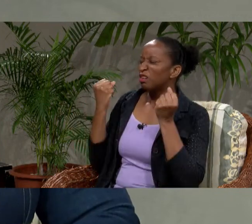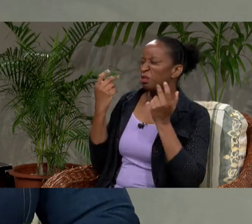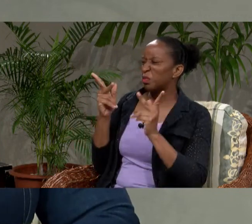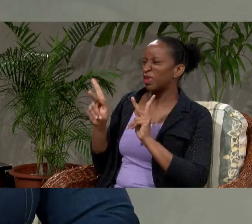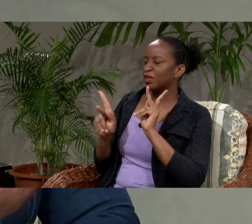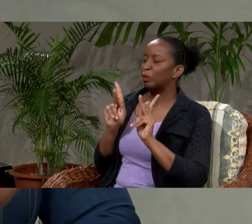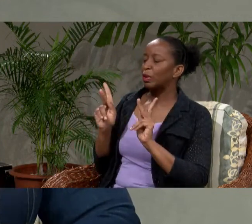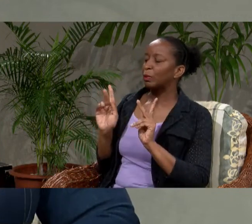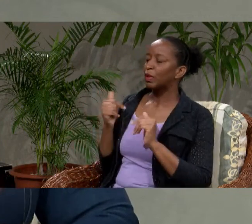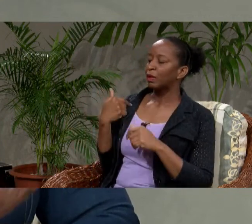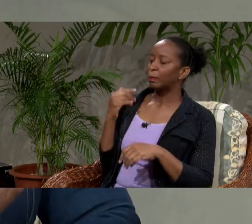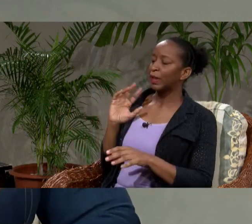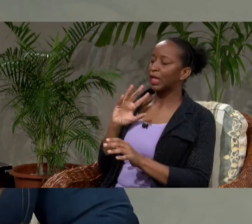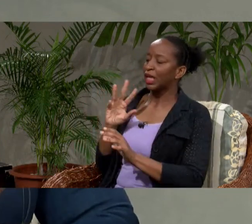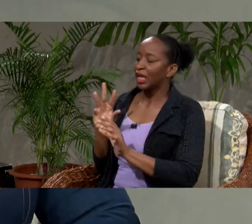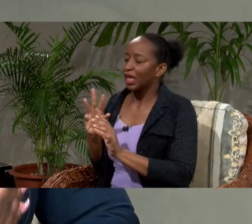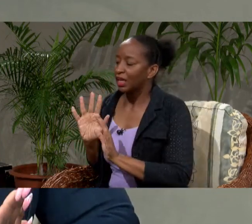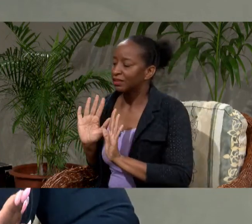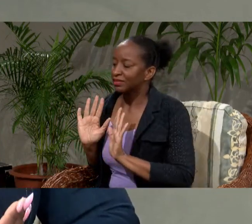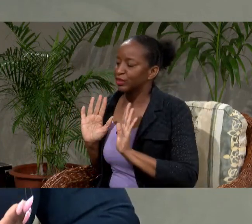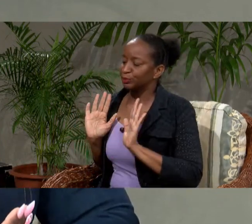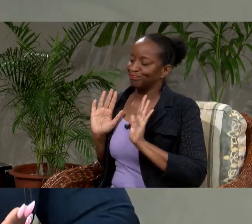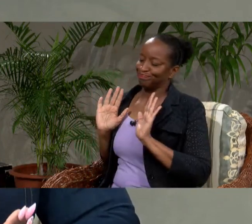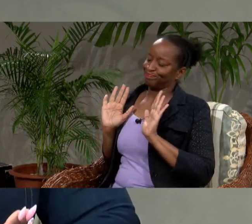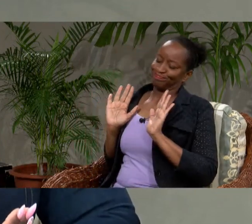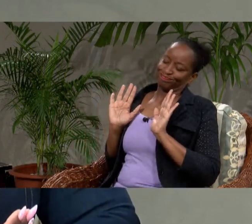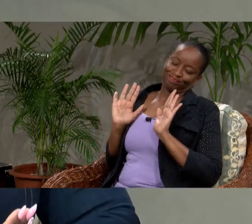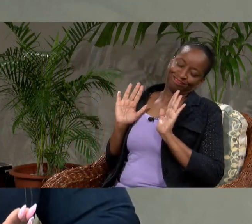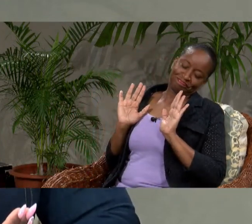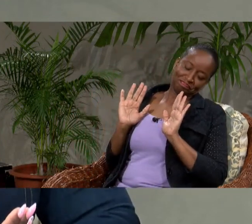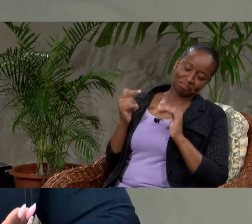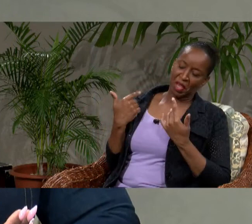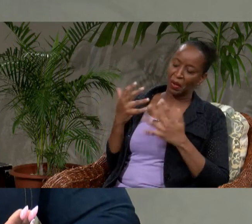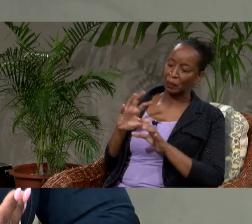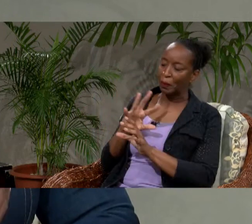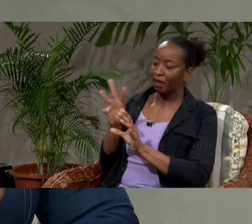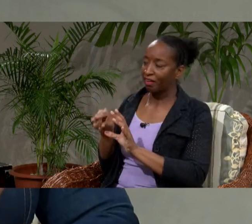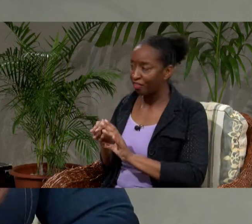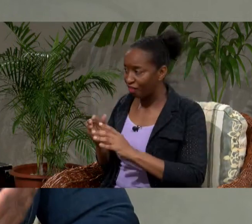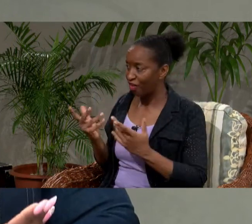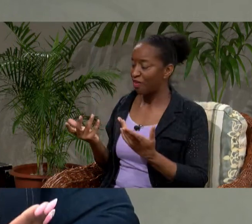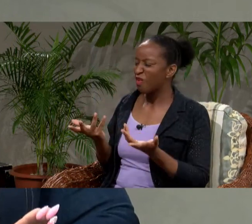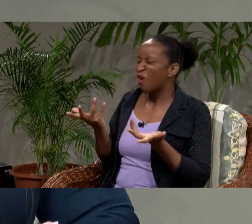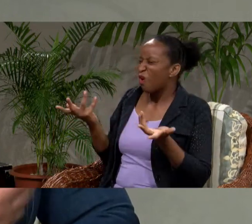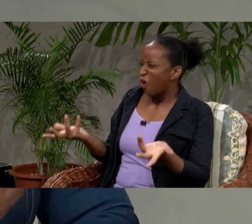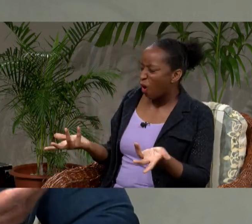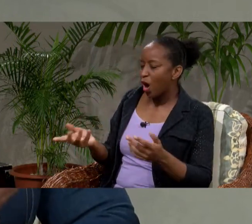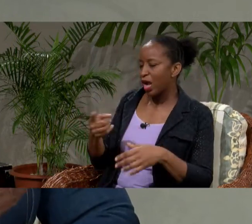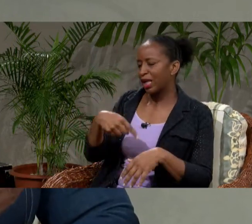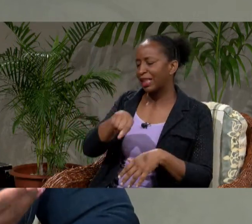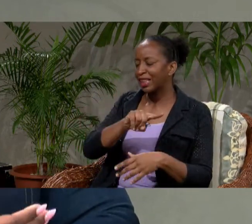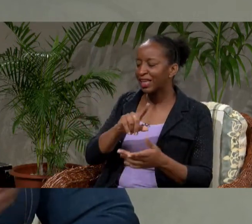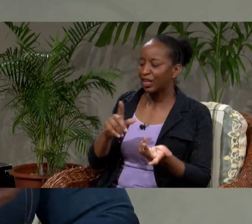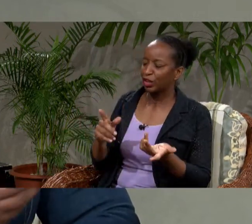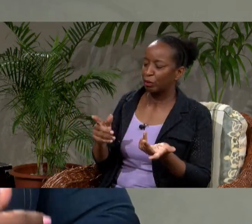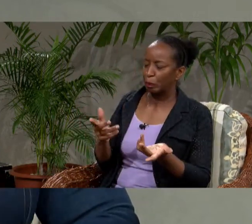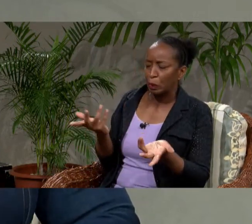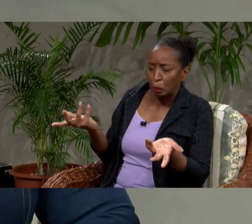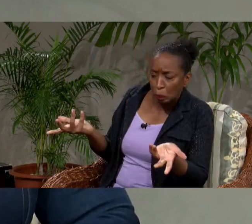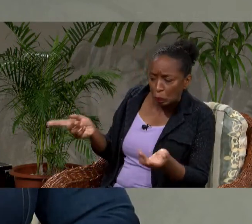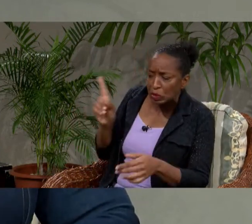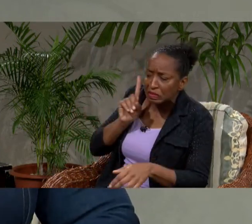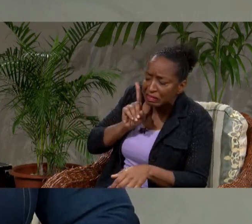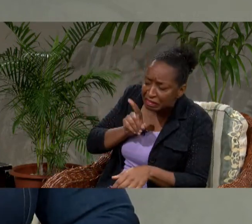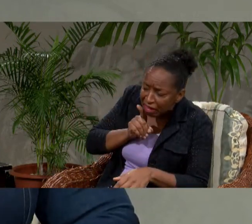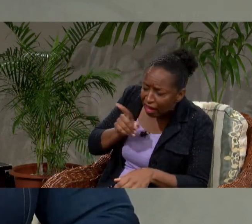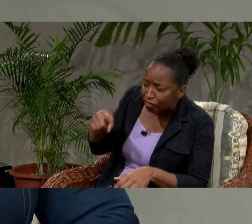away, or because of that lack of engagement that you spoke of, people don't necessarily feel like they know and can appreciate what